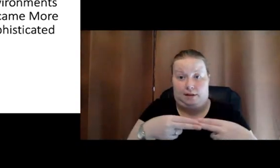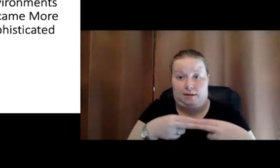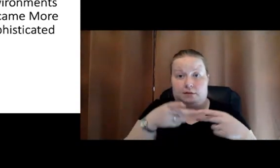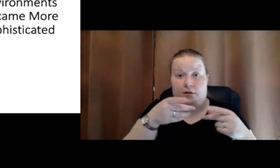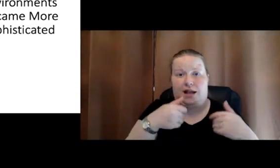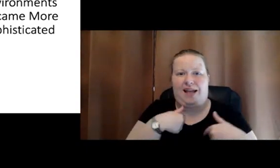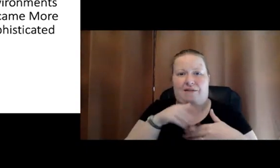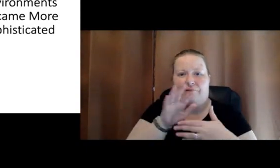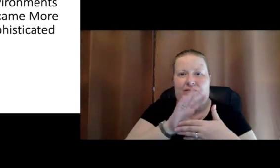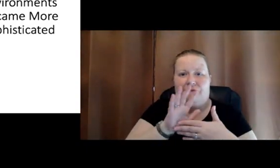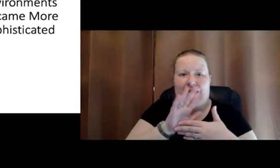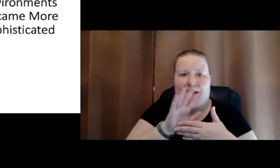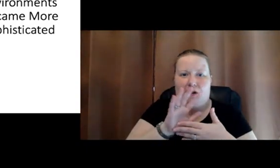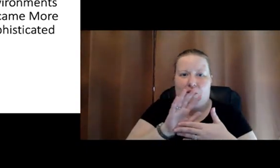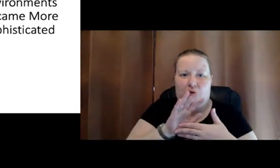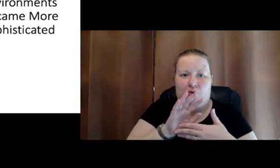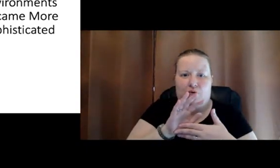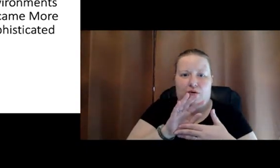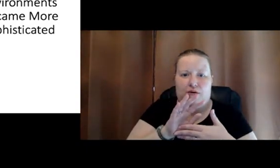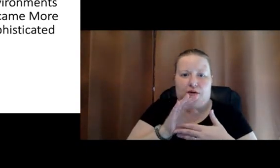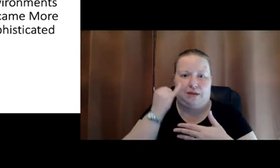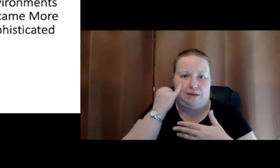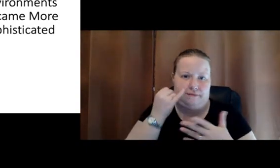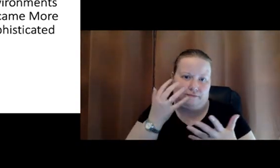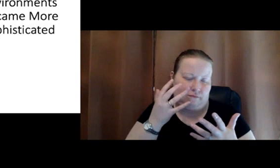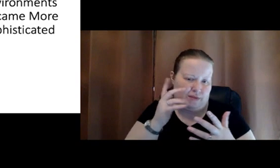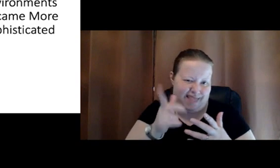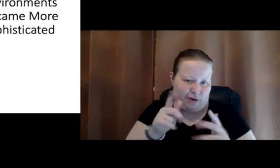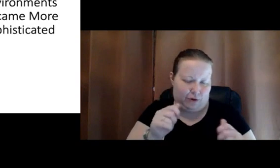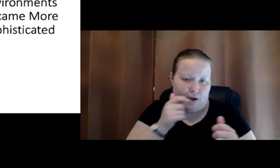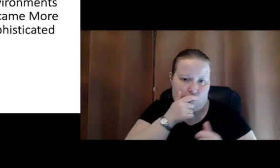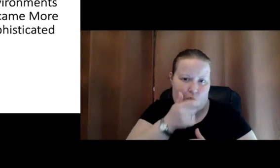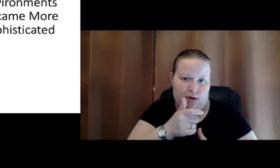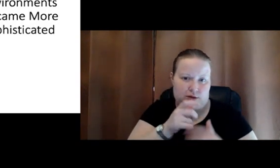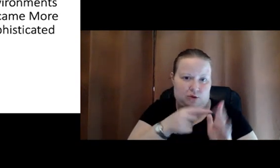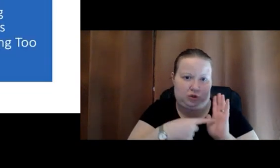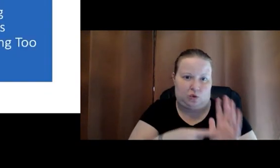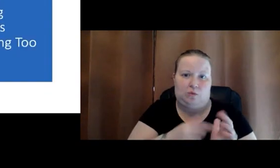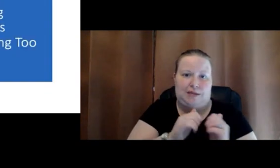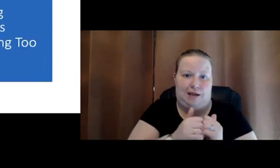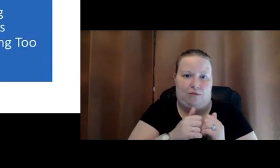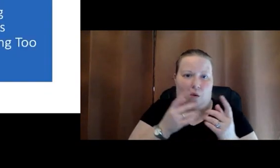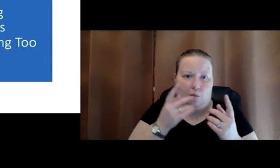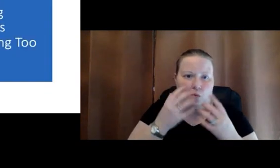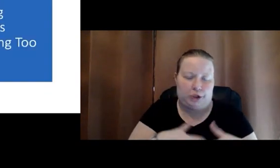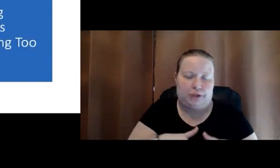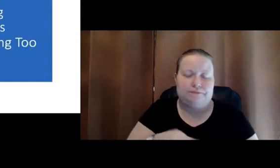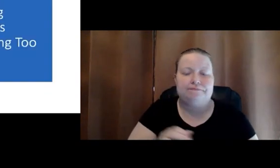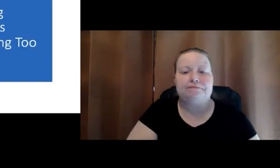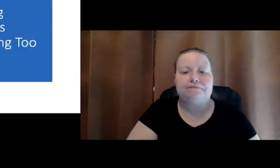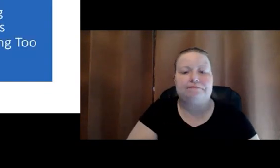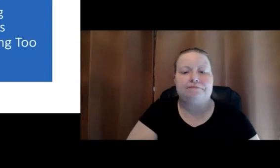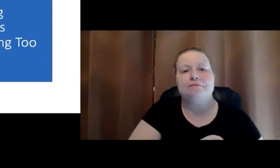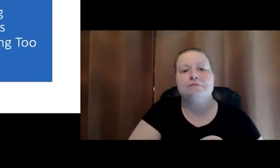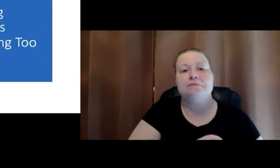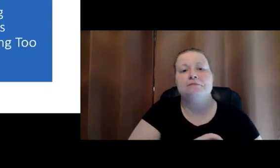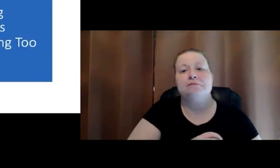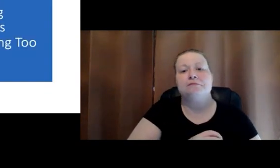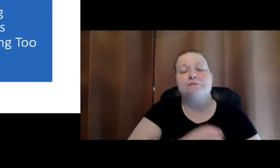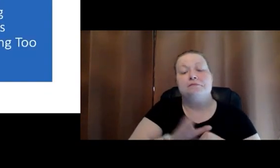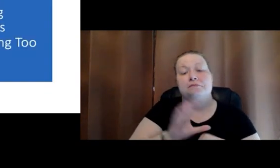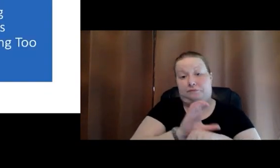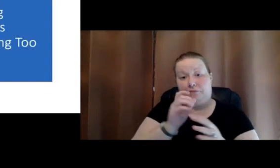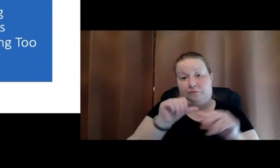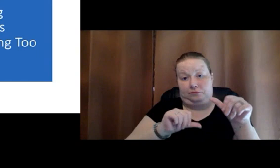video we have on there that you can see if you'd like to later that shows how that works. Now, besides that too, computer scientists